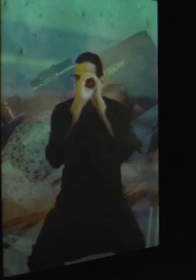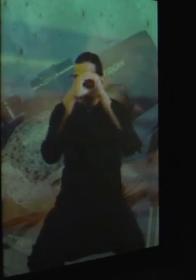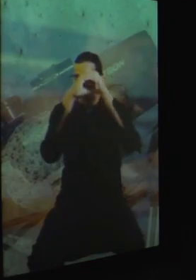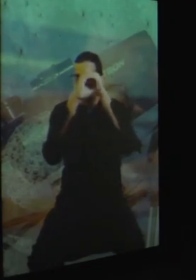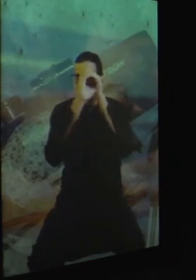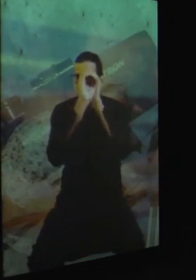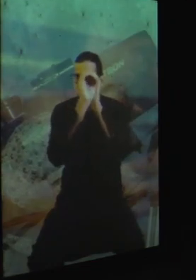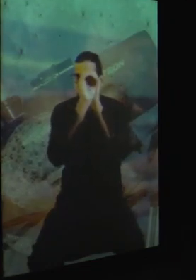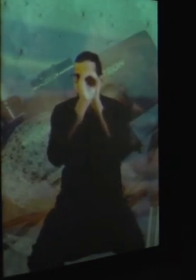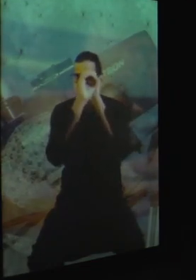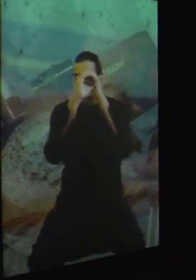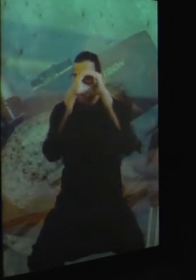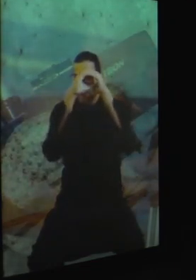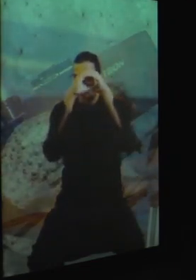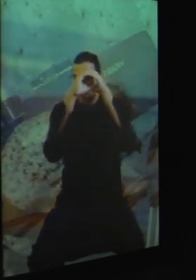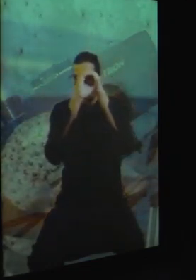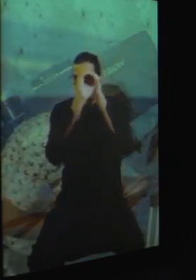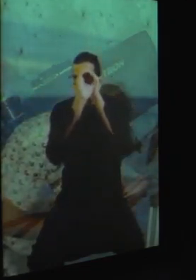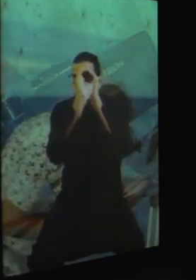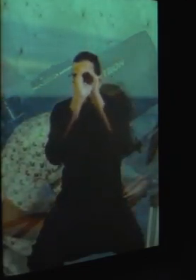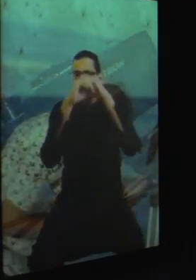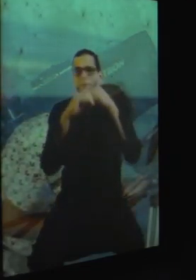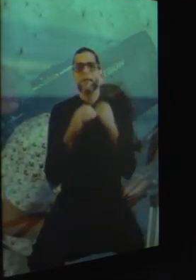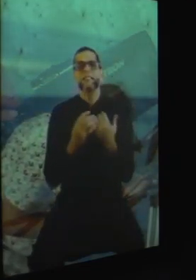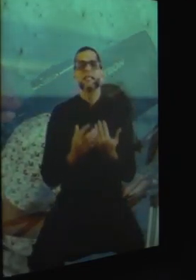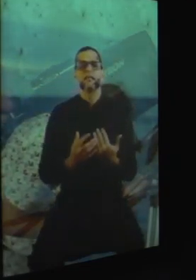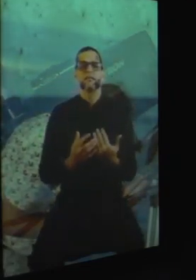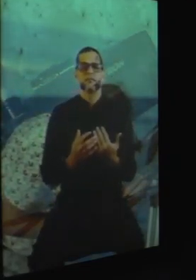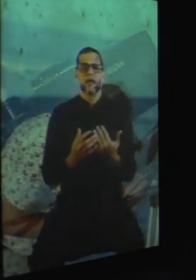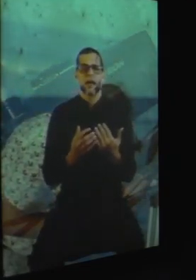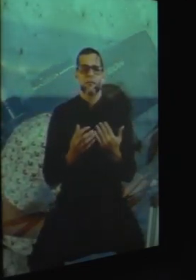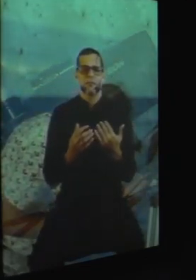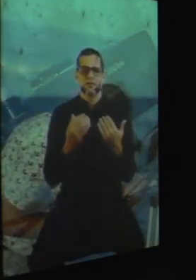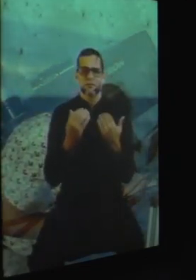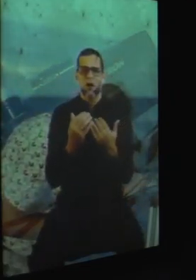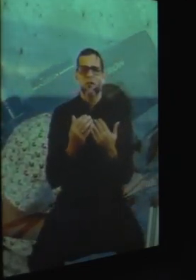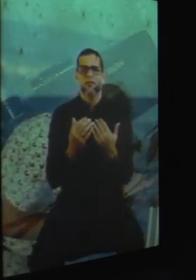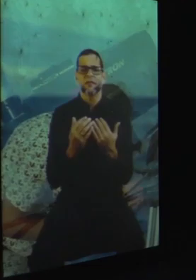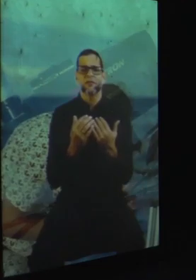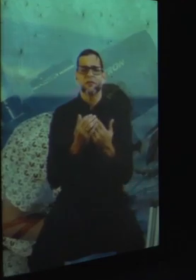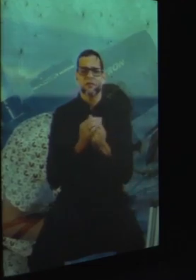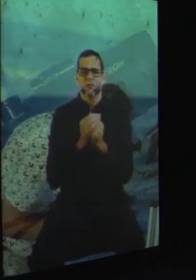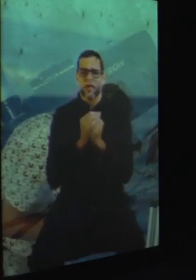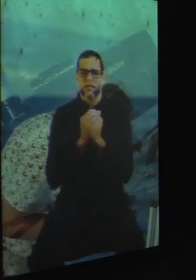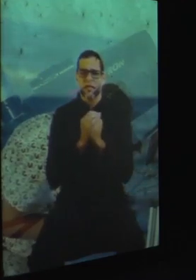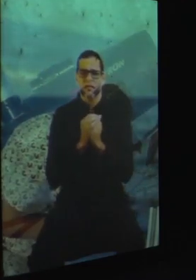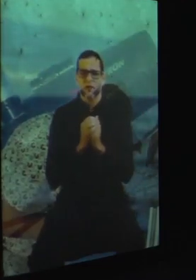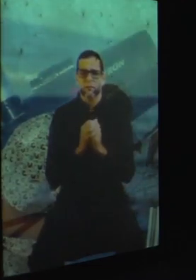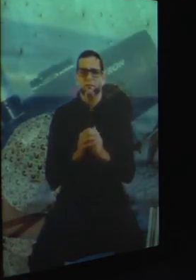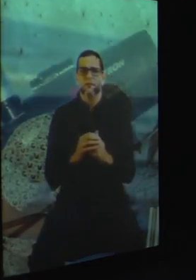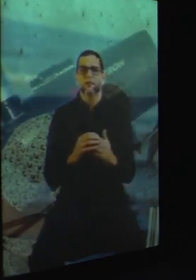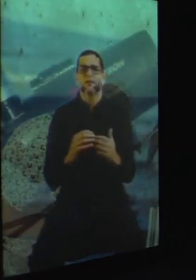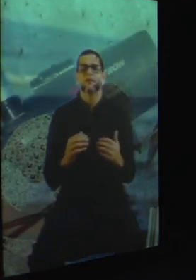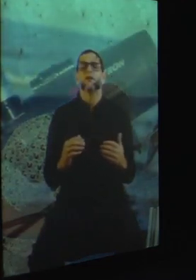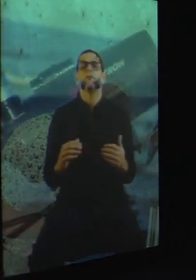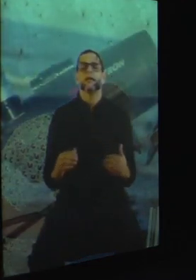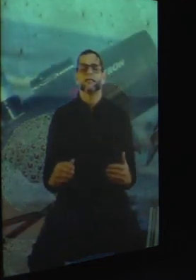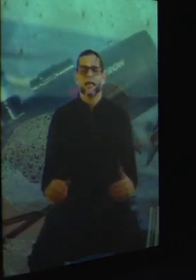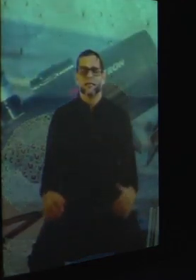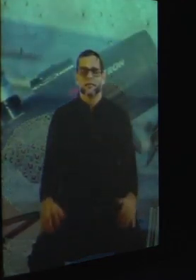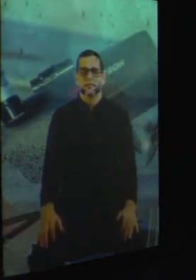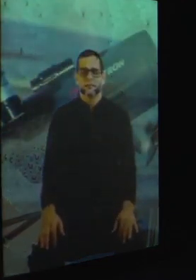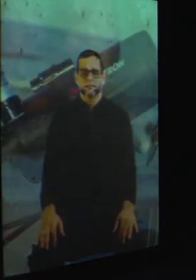astronomer through a telescope, searching for the big cycles of time when the small things you can see without a telescope don't